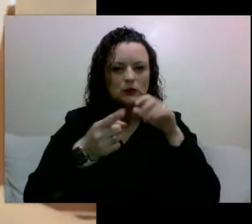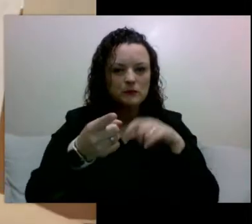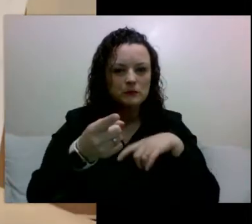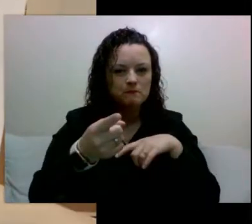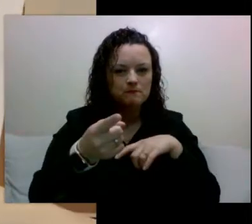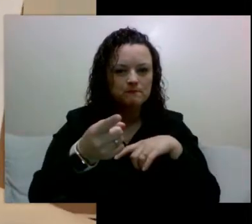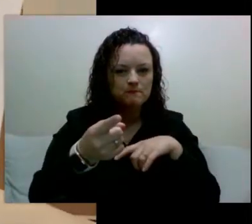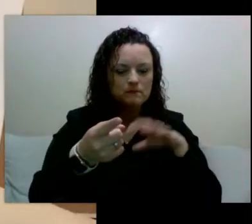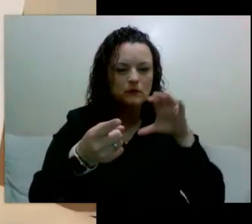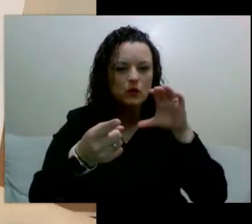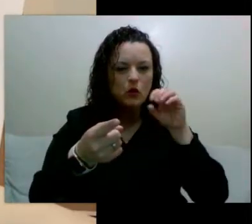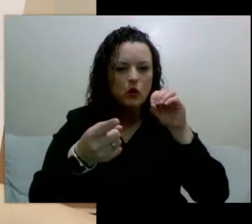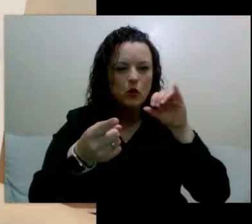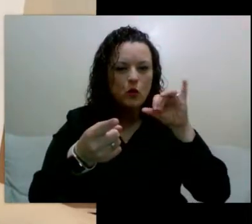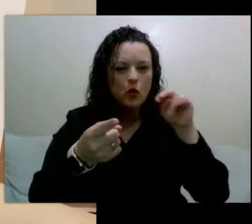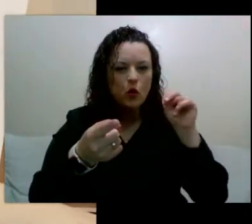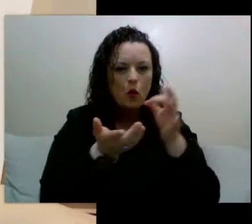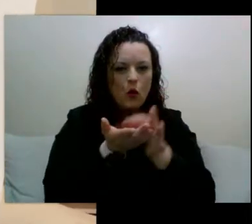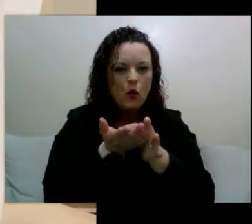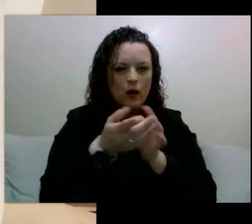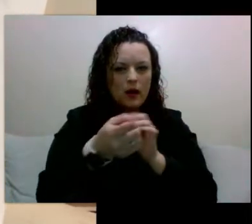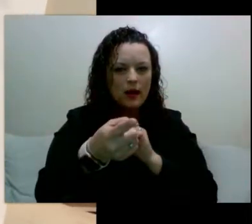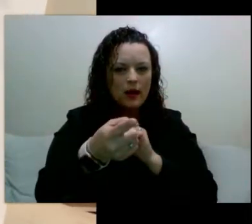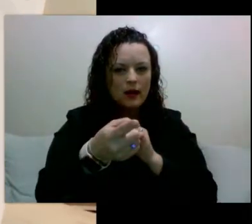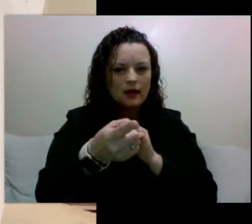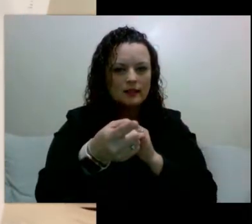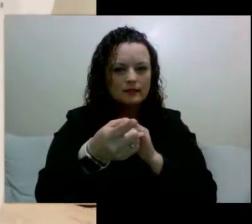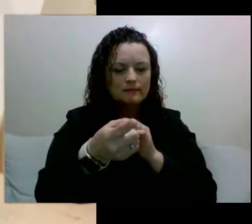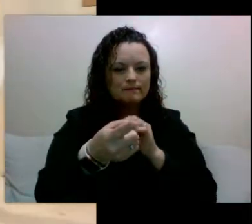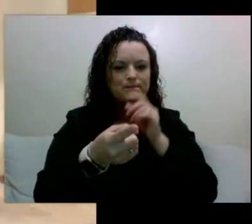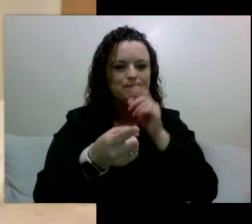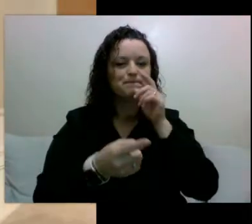Yeah, that's one of the places that I hid the pigeon.